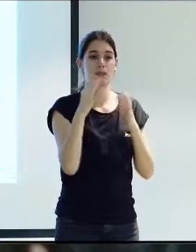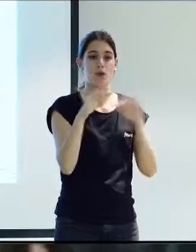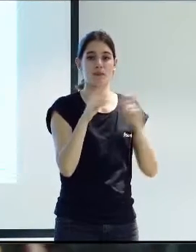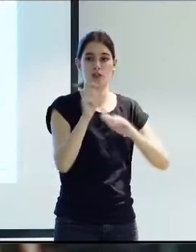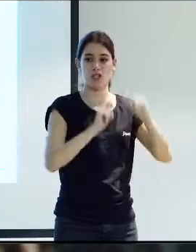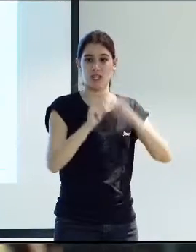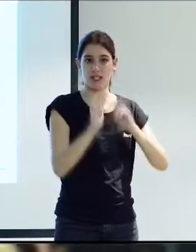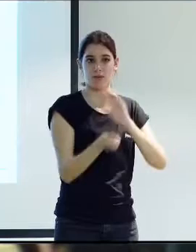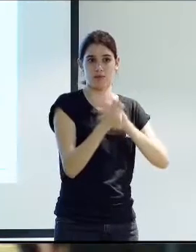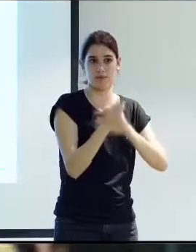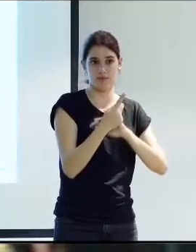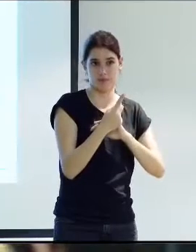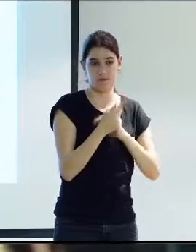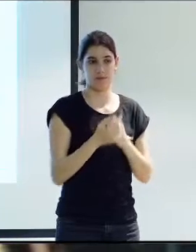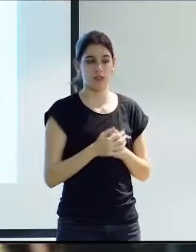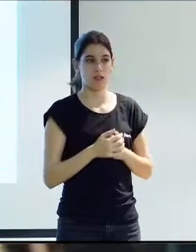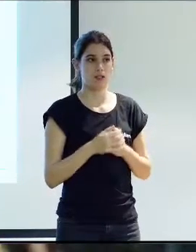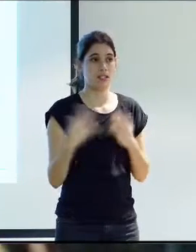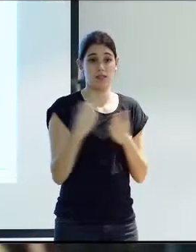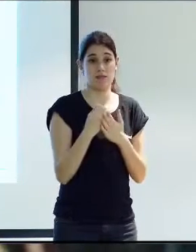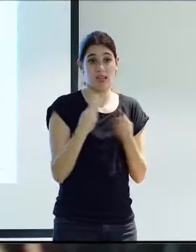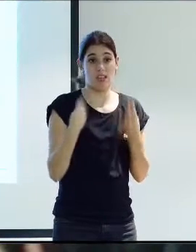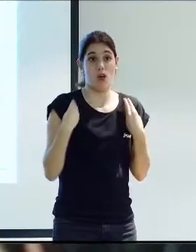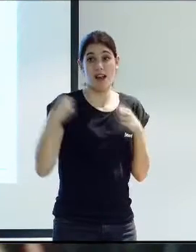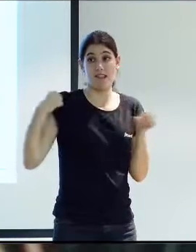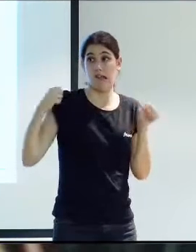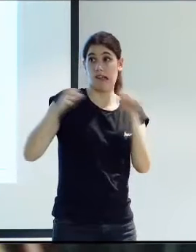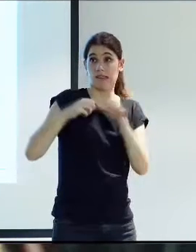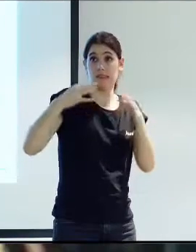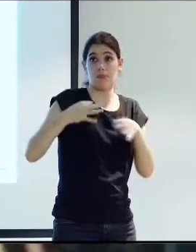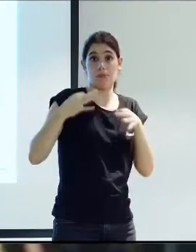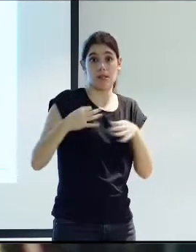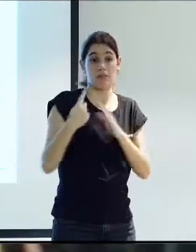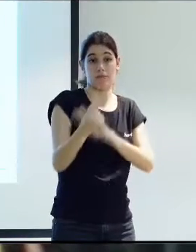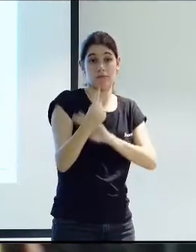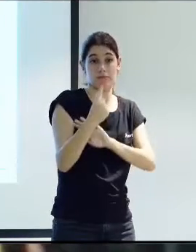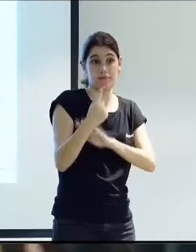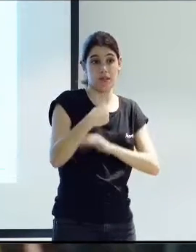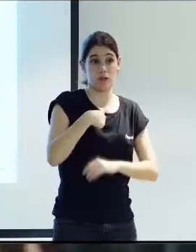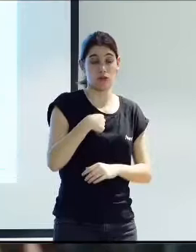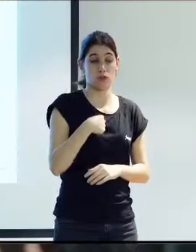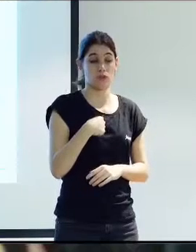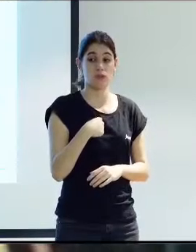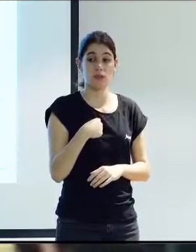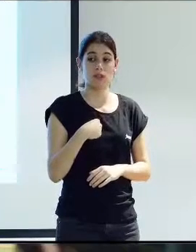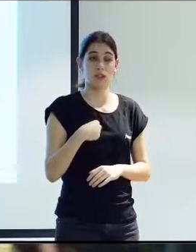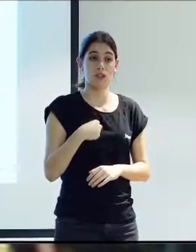we have our traditional movement of associations, these people there,